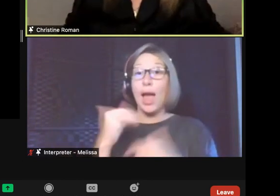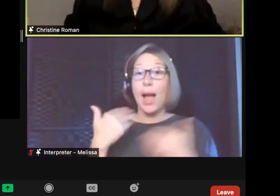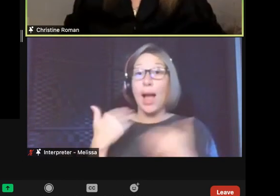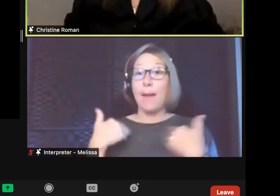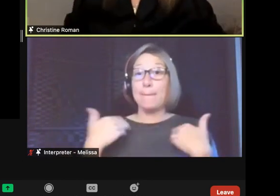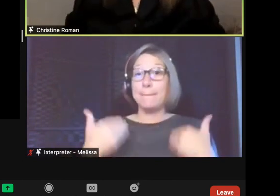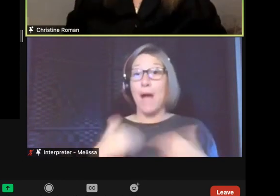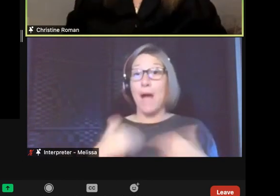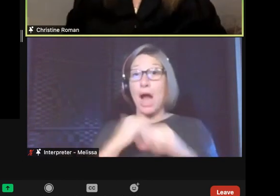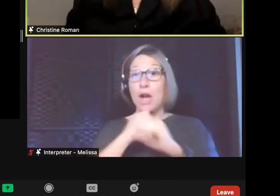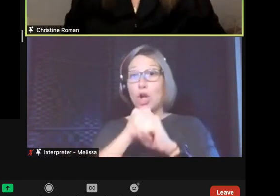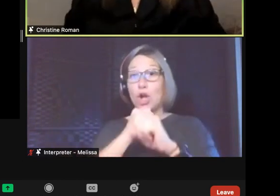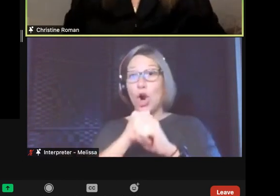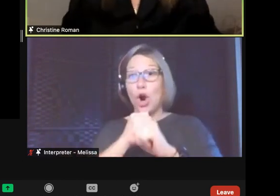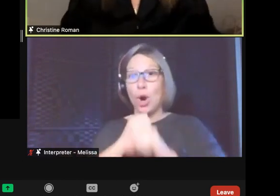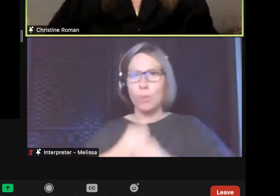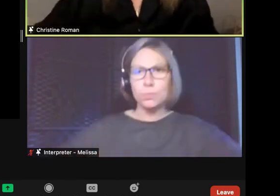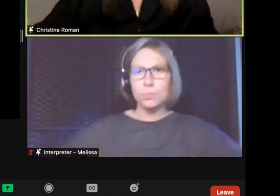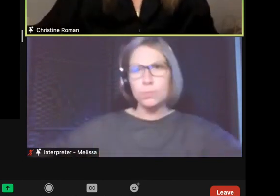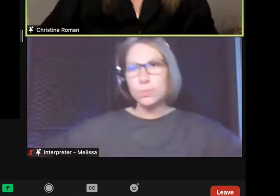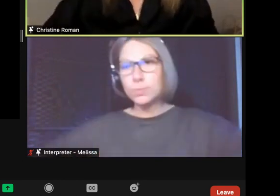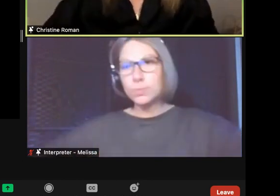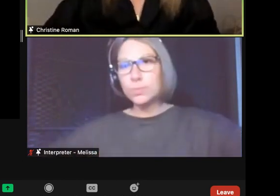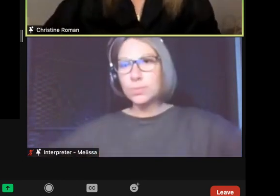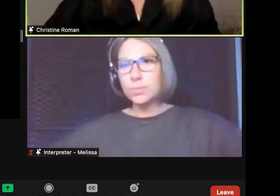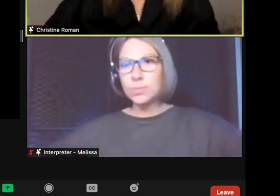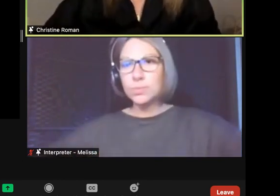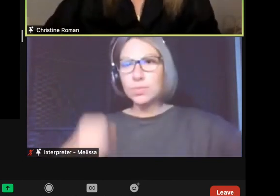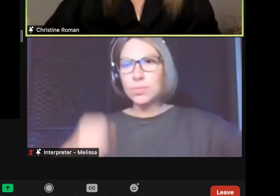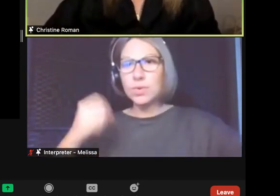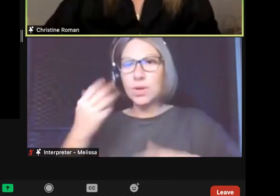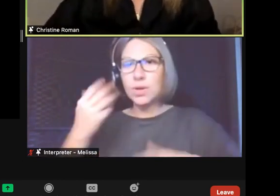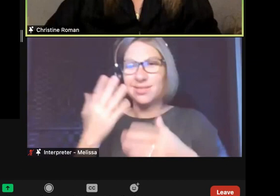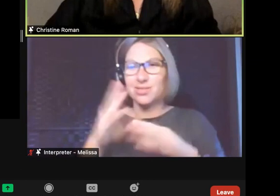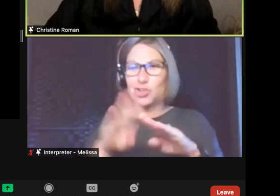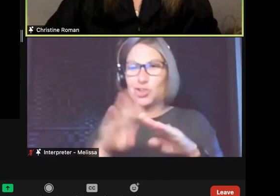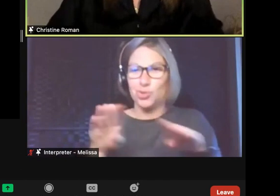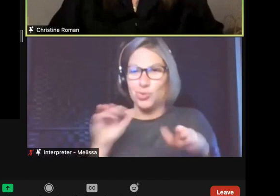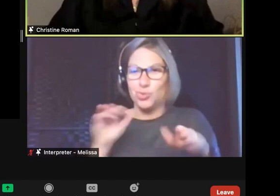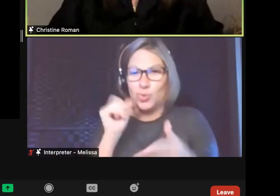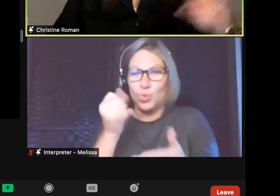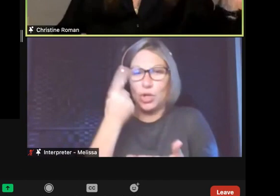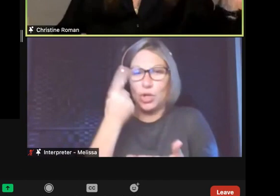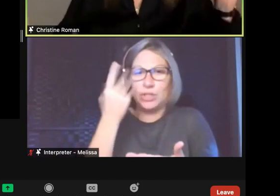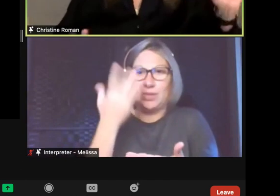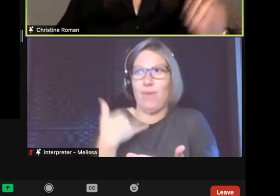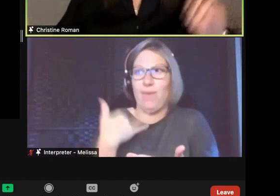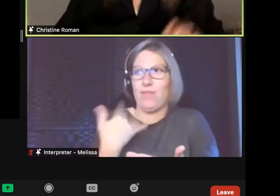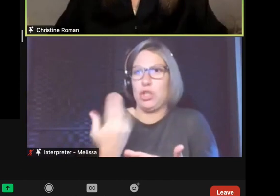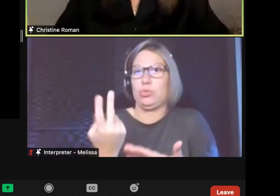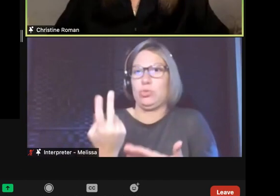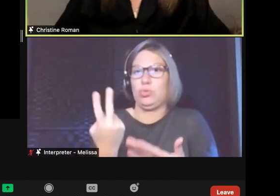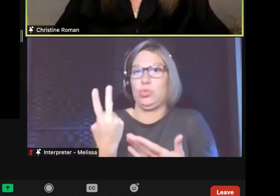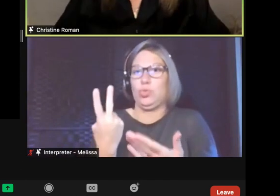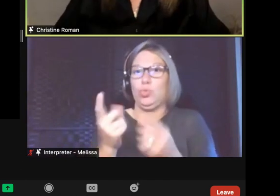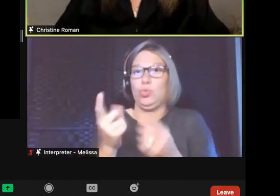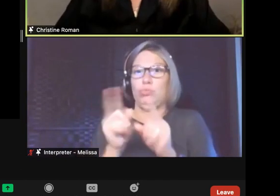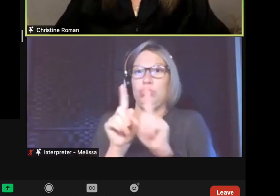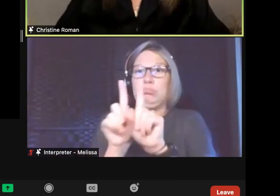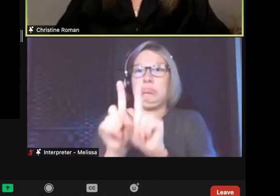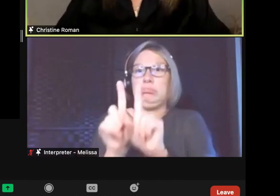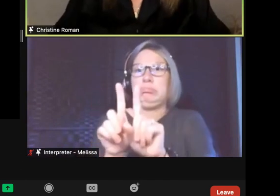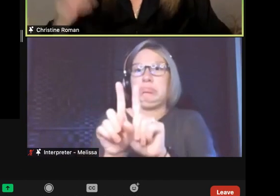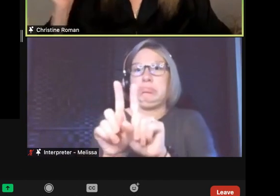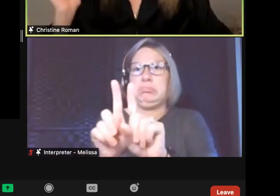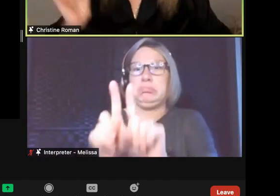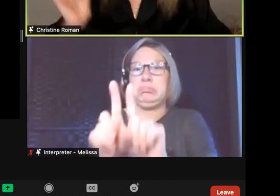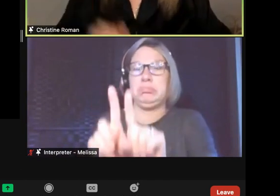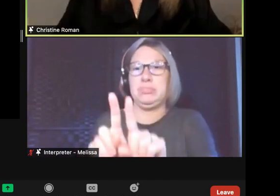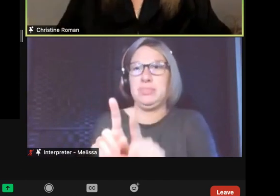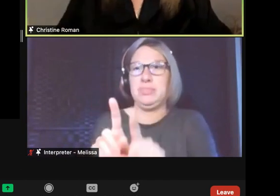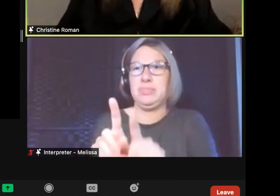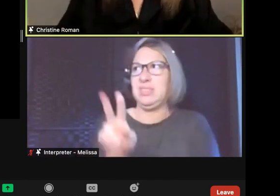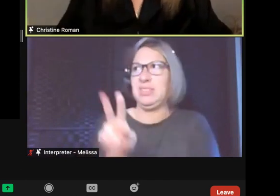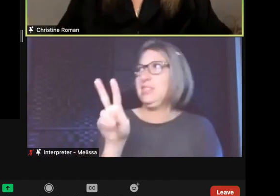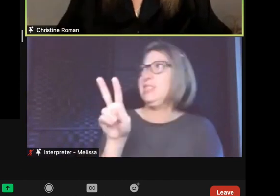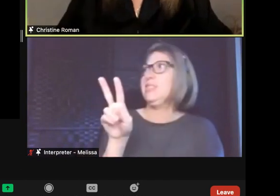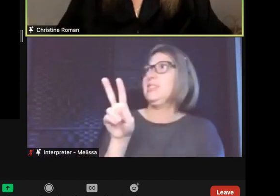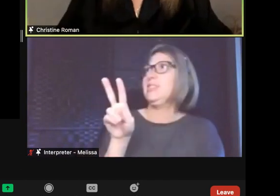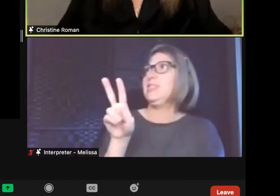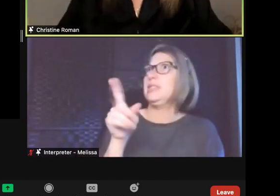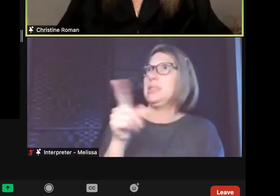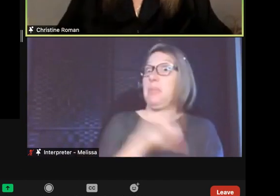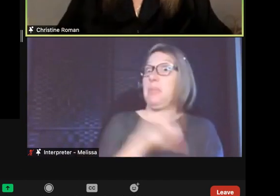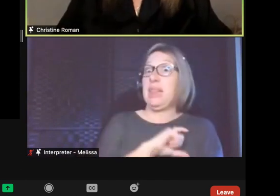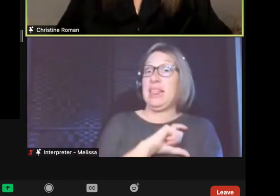don't understand why you always have another adult with you all the time. So what is this person like? You're the police person for